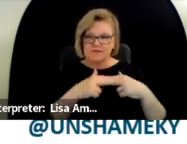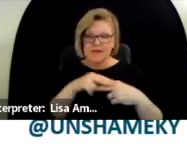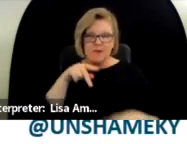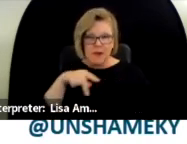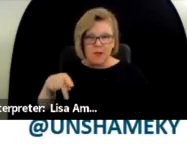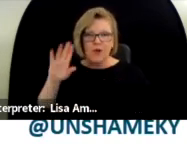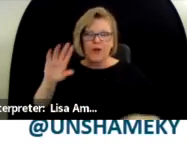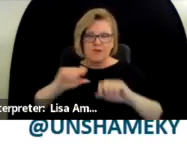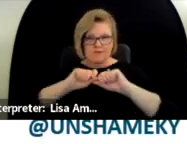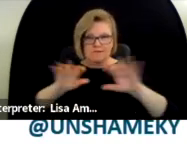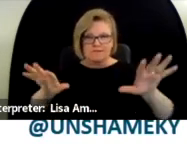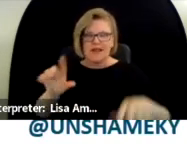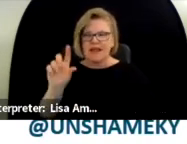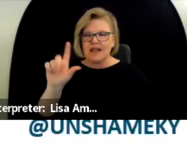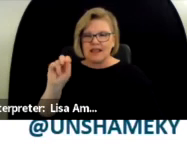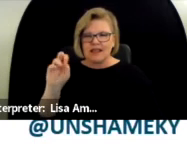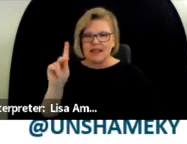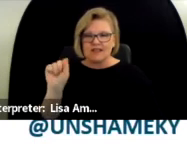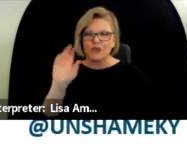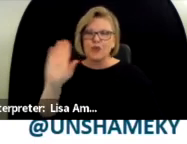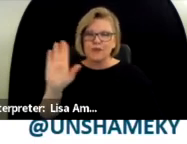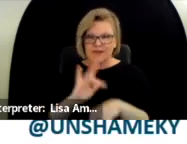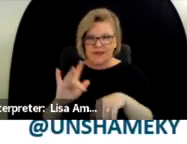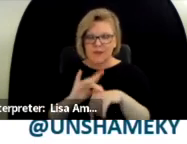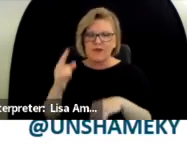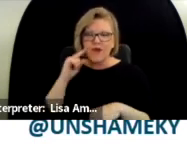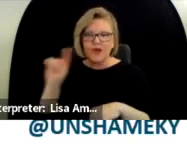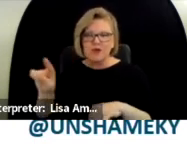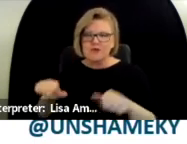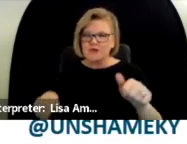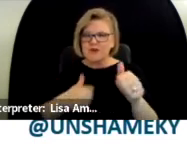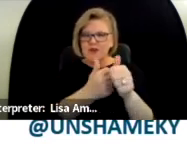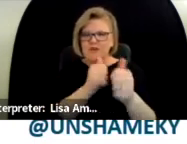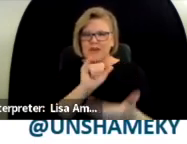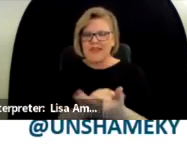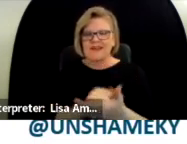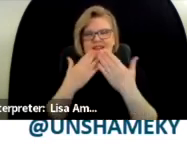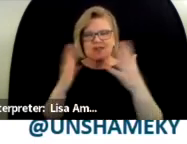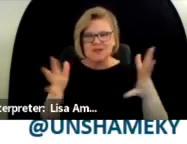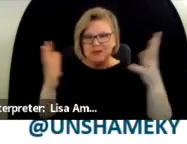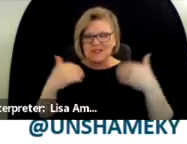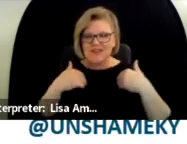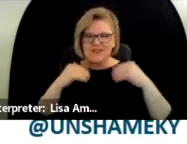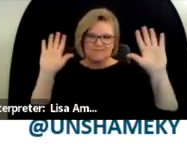will be available for those to follow up with. But thank you so much and have a fantastic day.